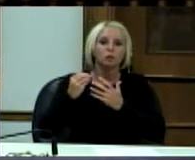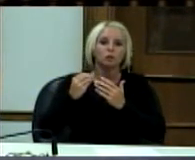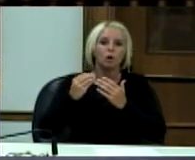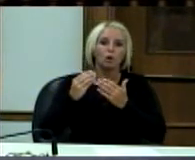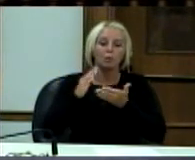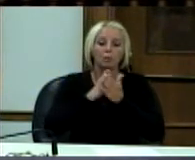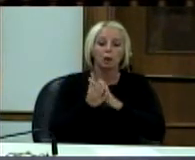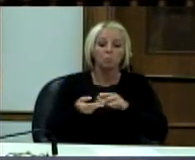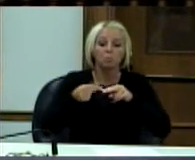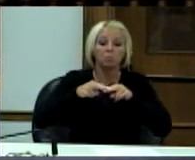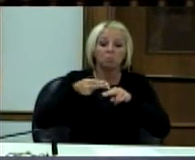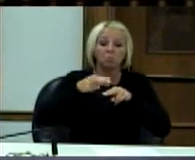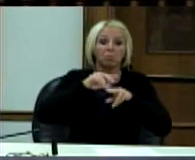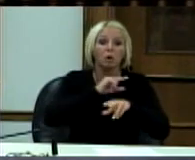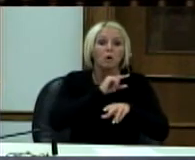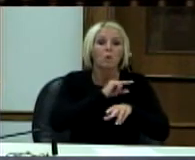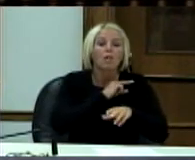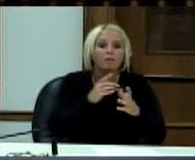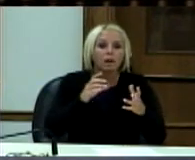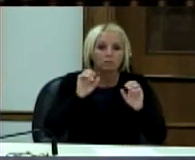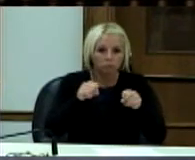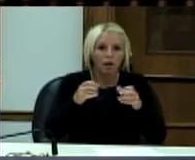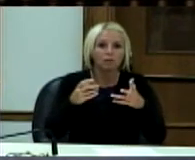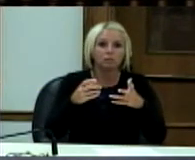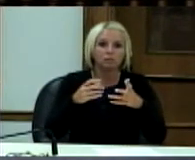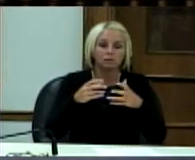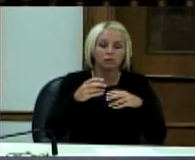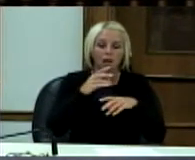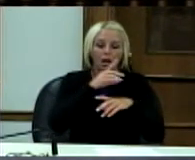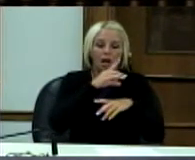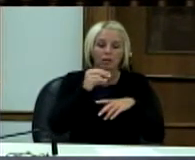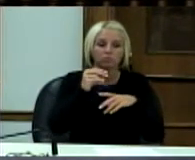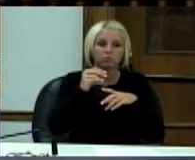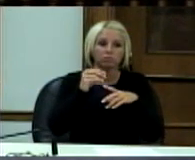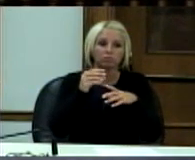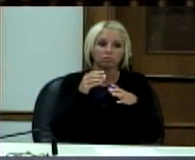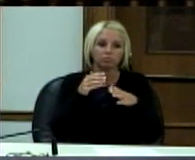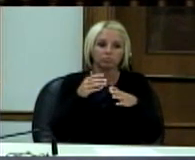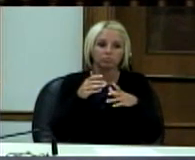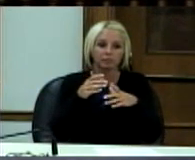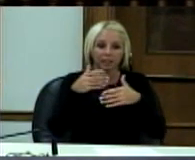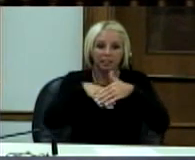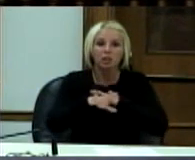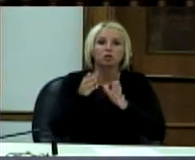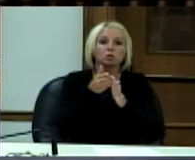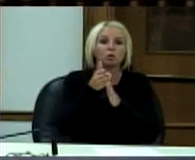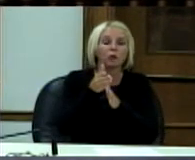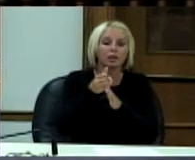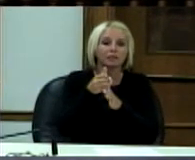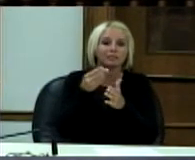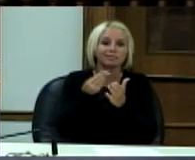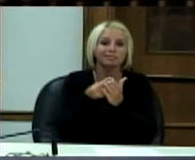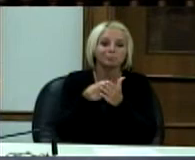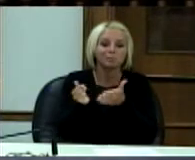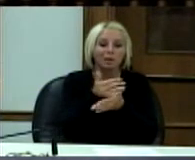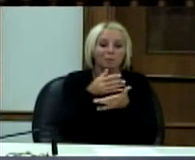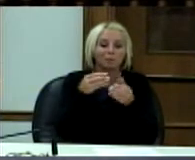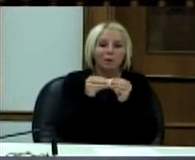and become more and more qualified and more suited to careers that pay more